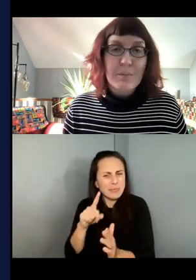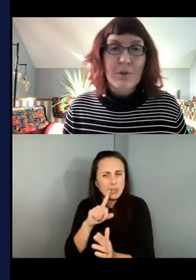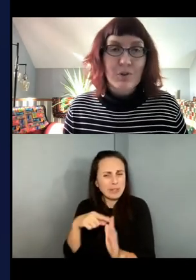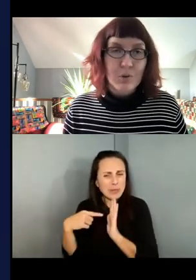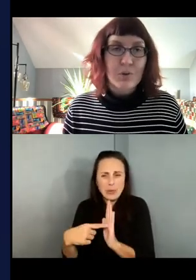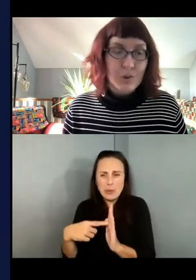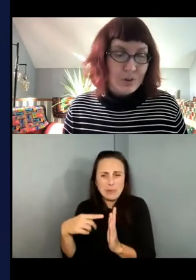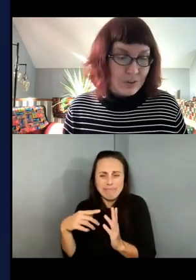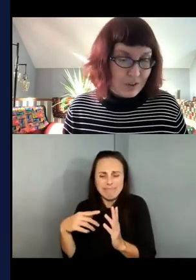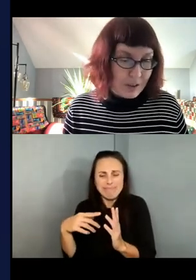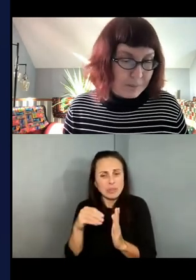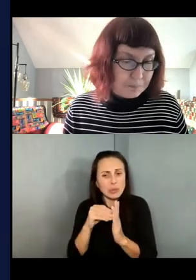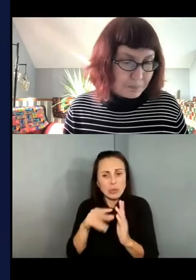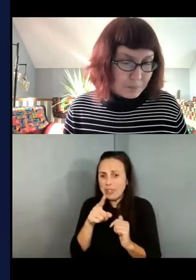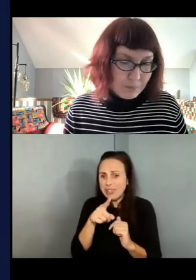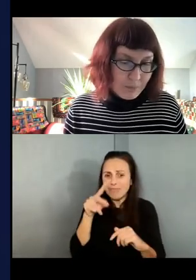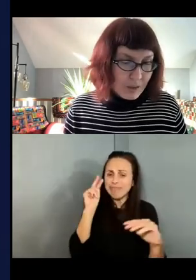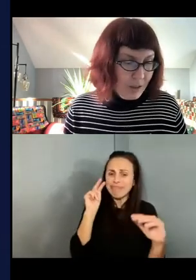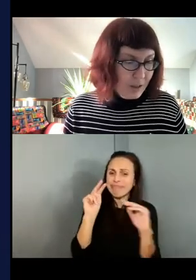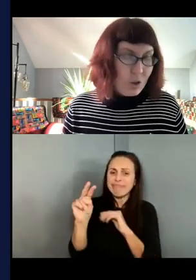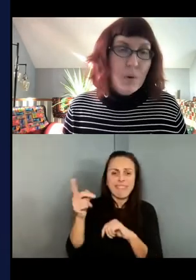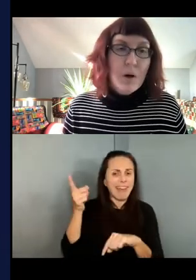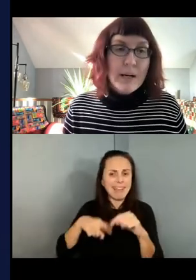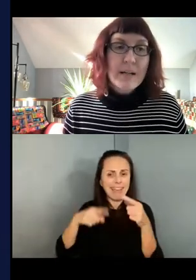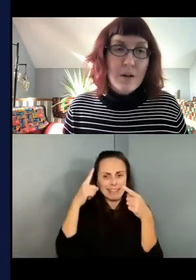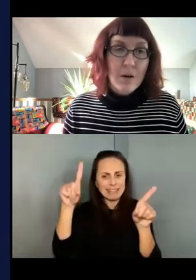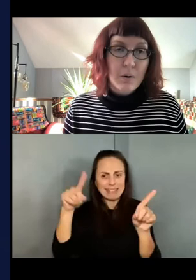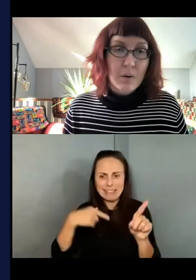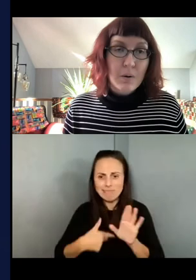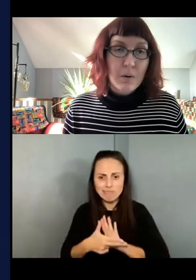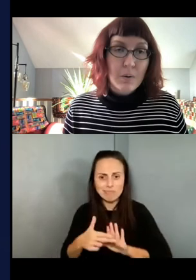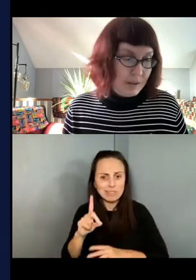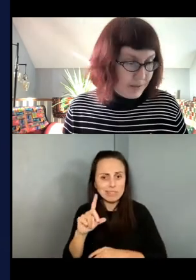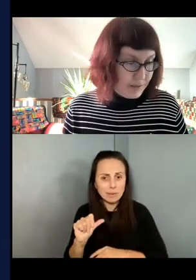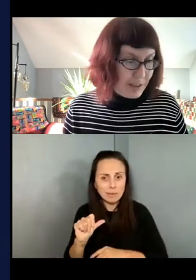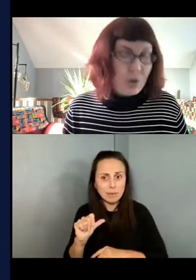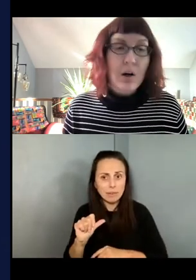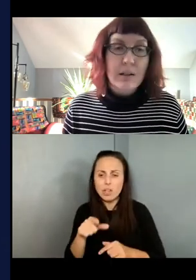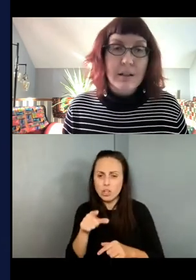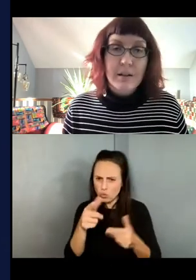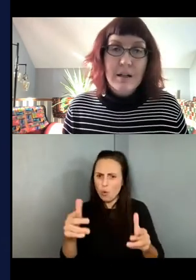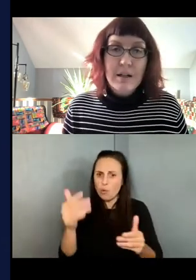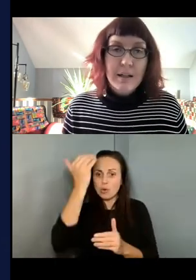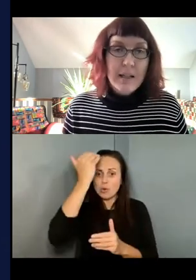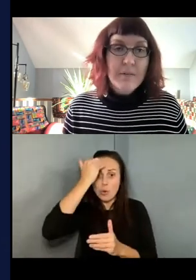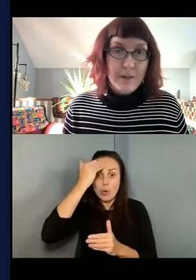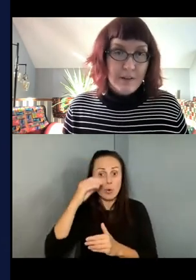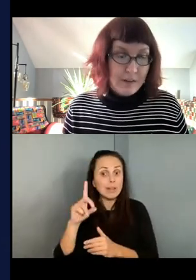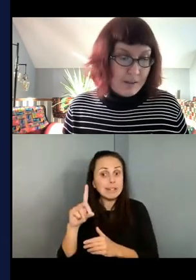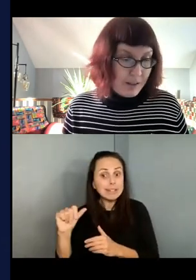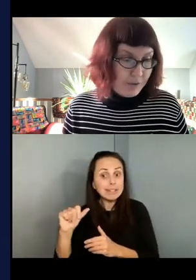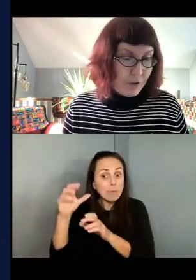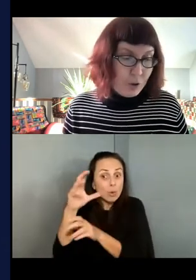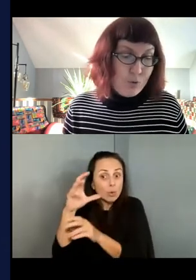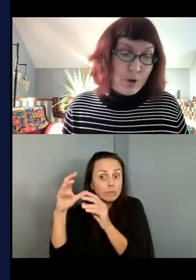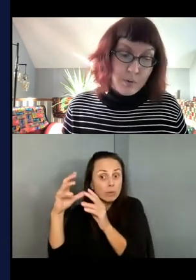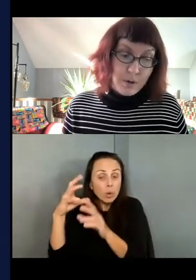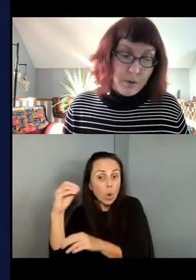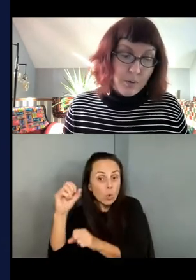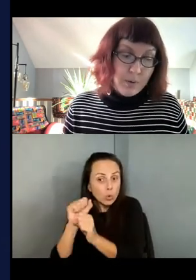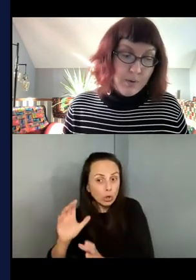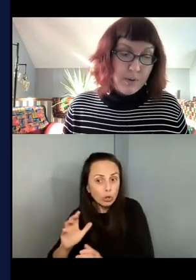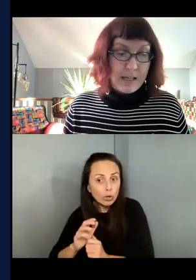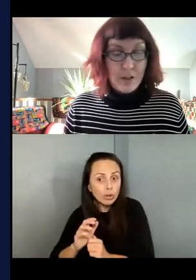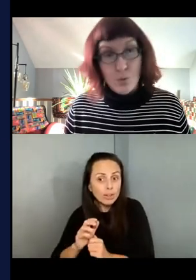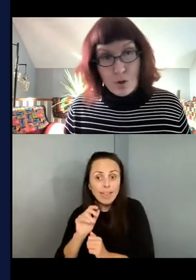for disabled students to succeed. You already know a disabled colleague, even if you don't